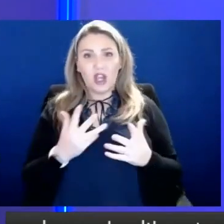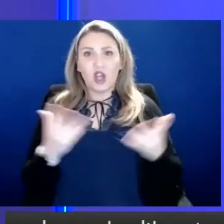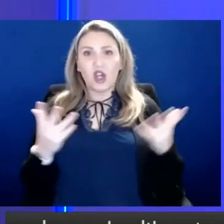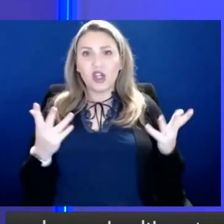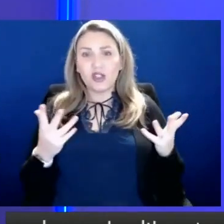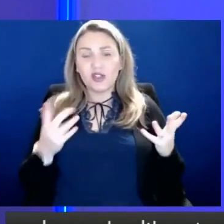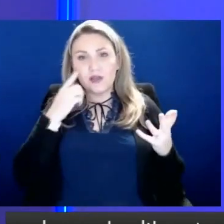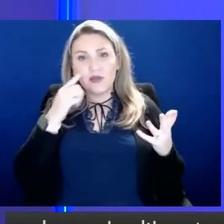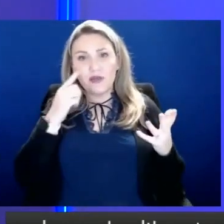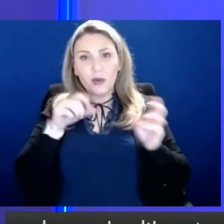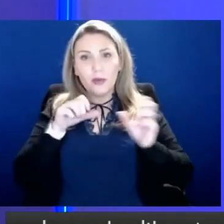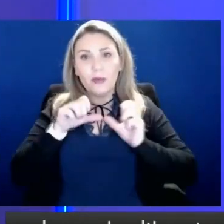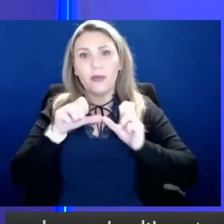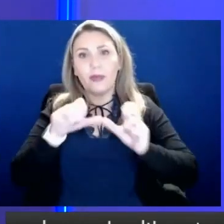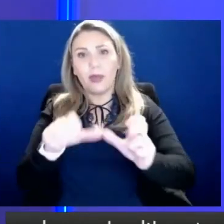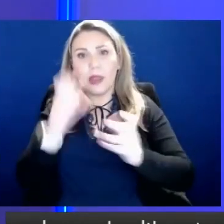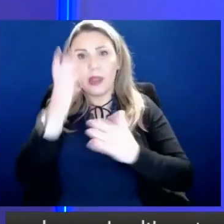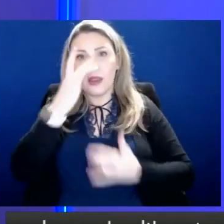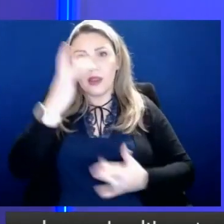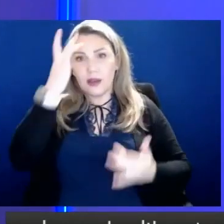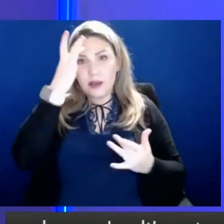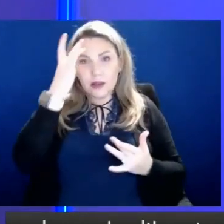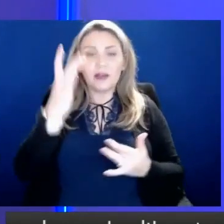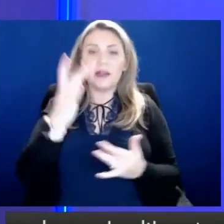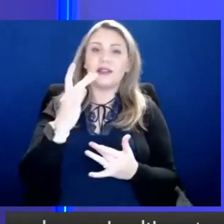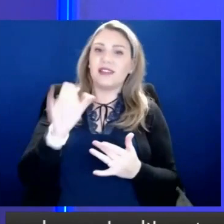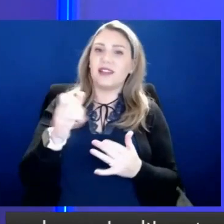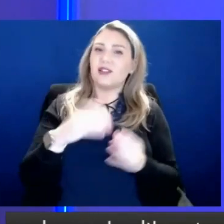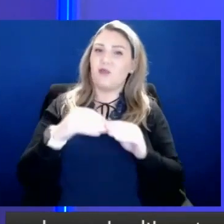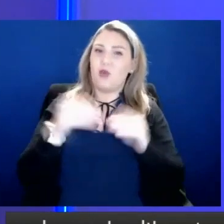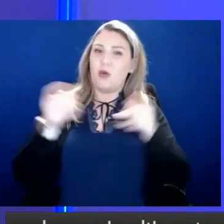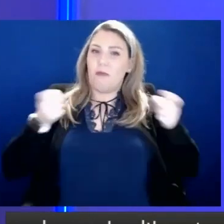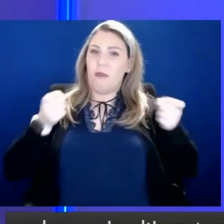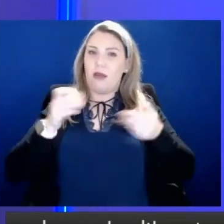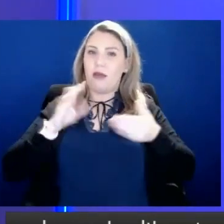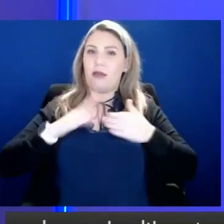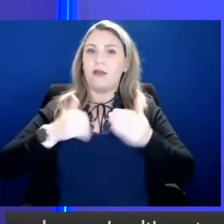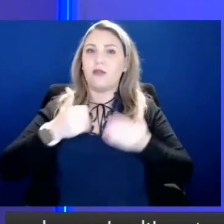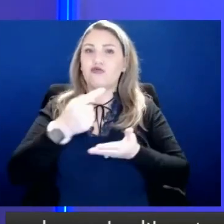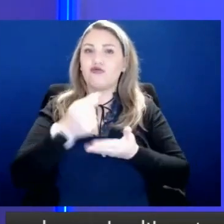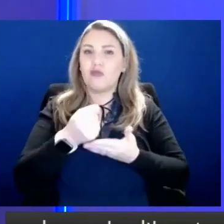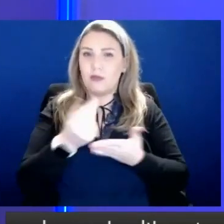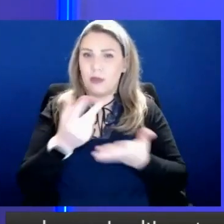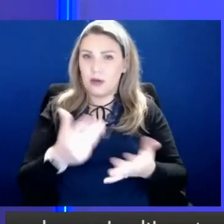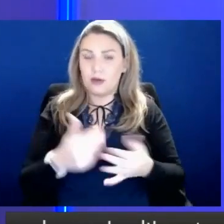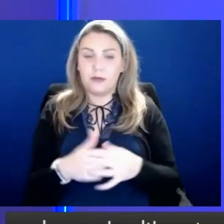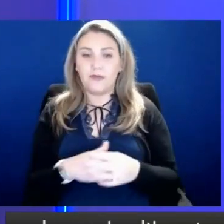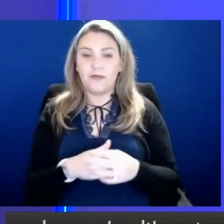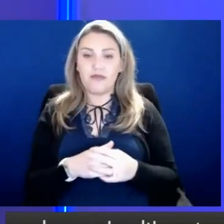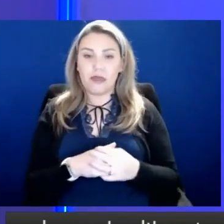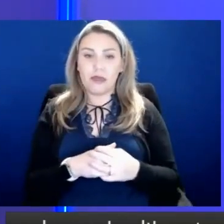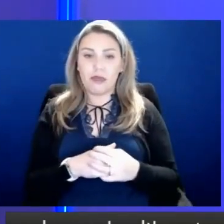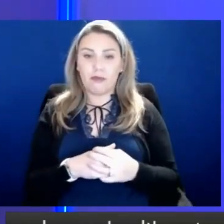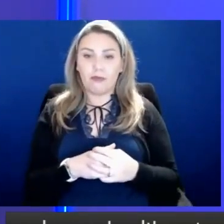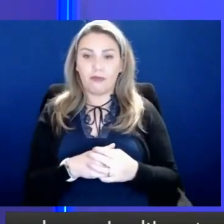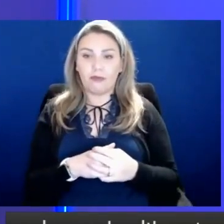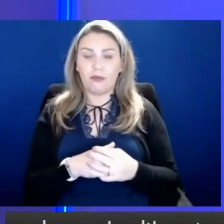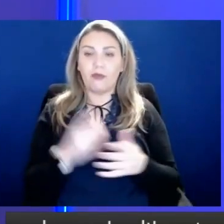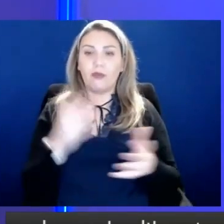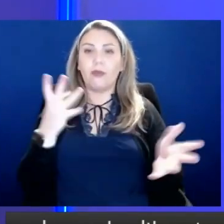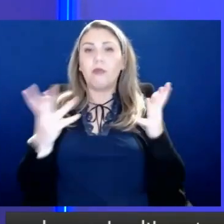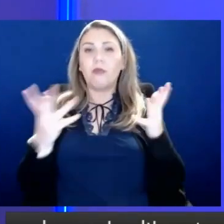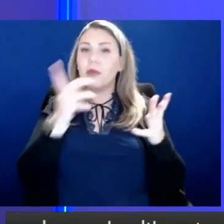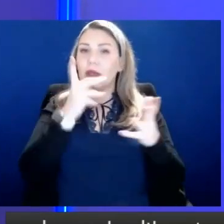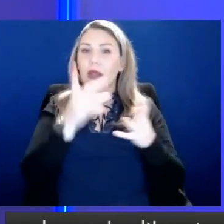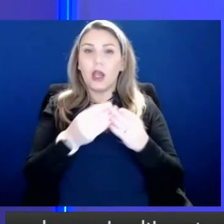chronic illness, which is more managed than treated. And so, there may not be a cure for